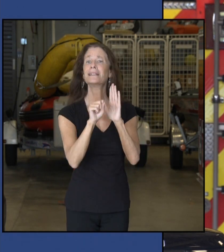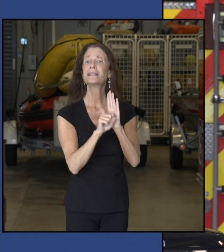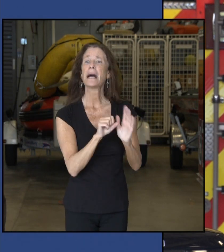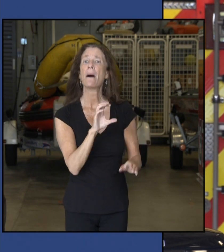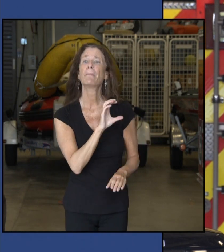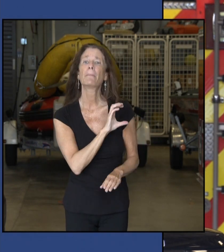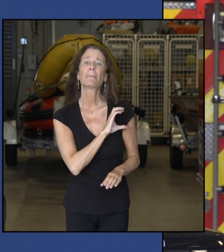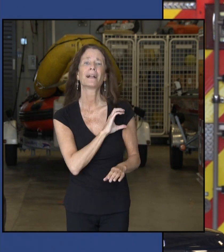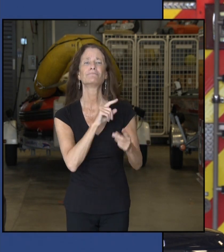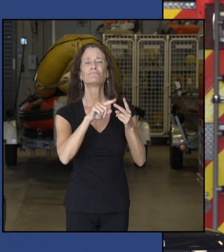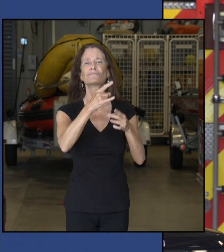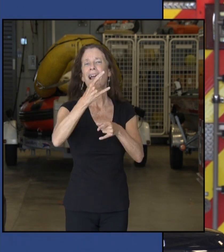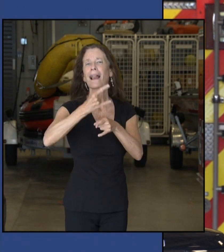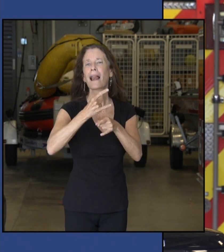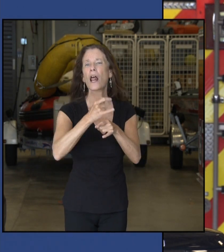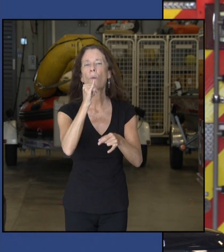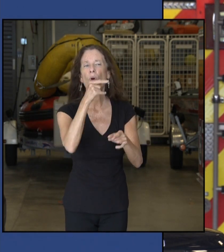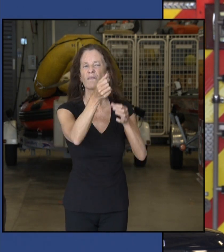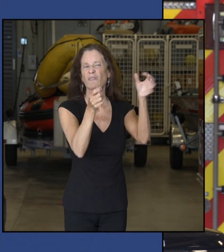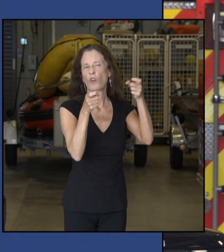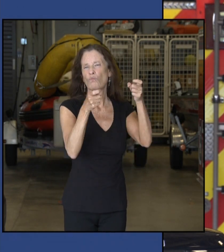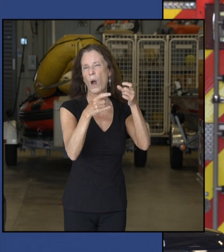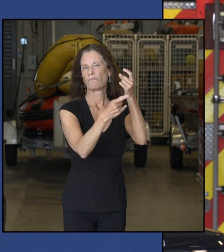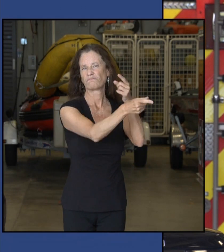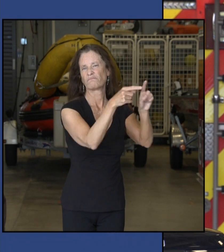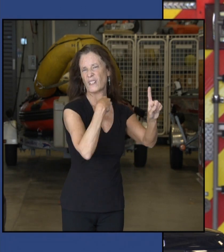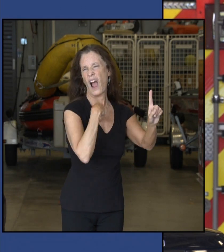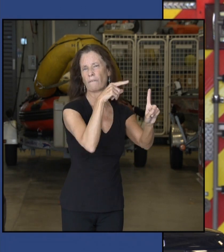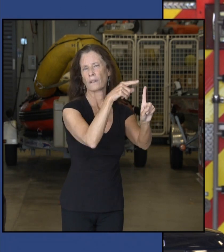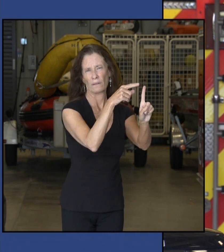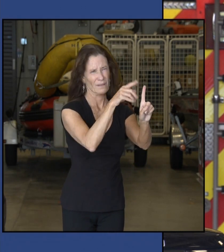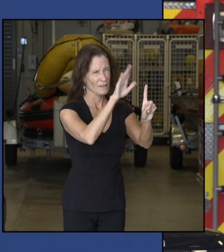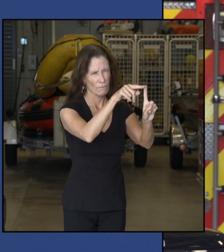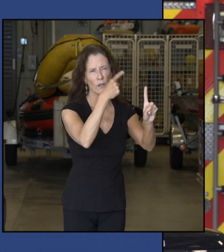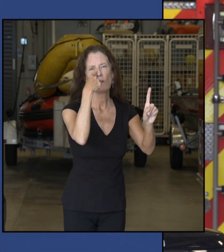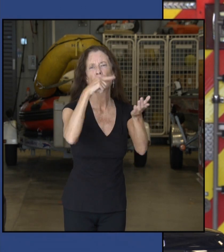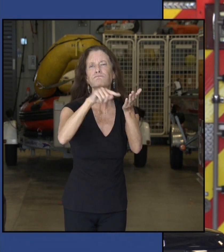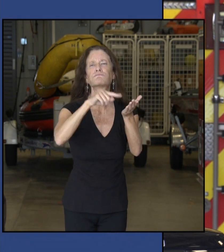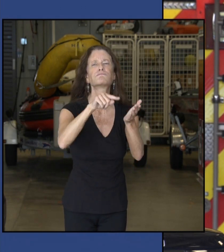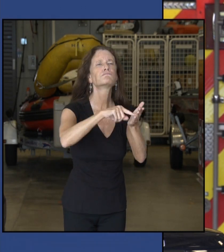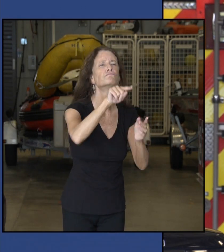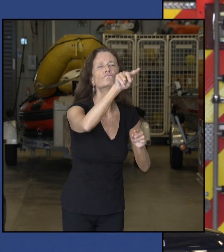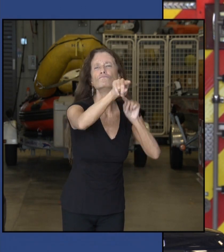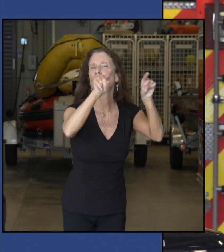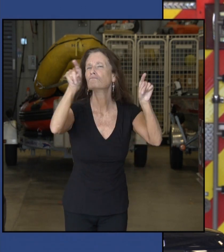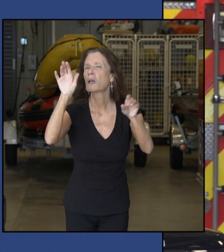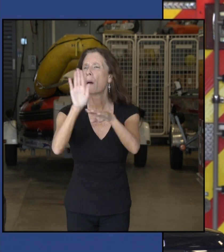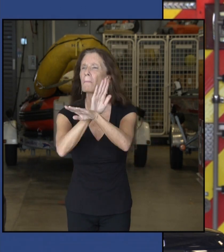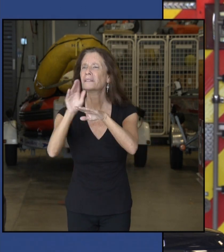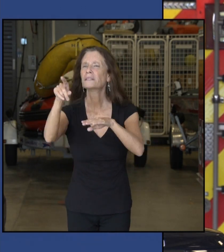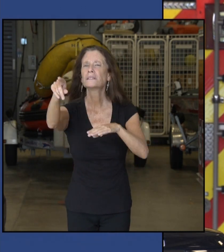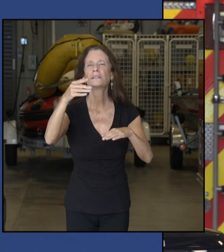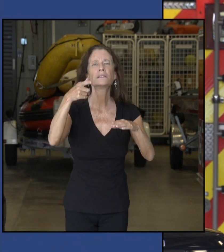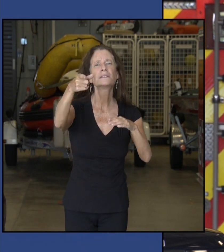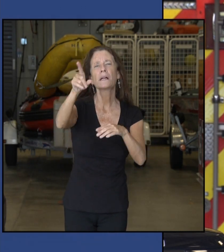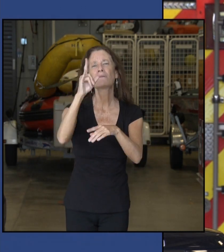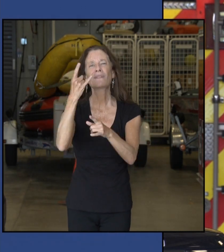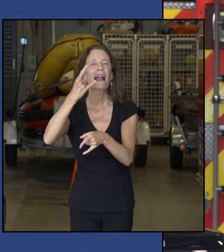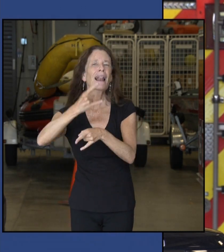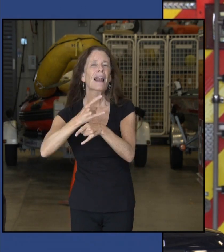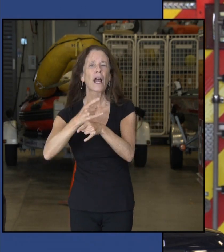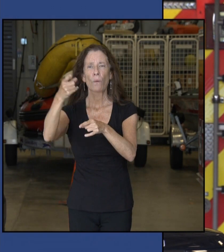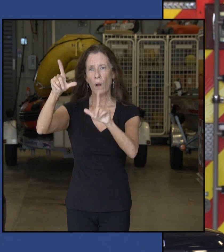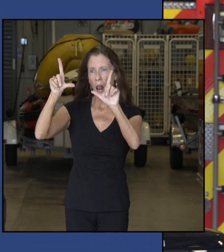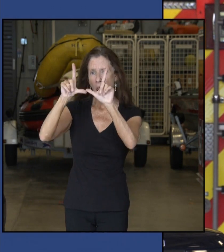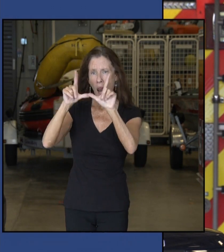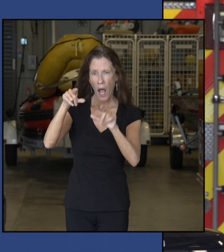Enforcement conducts hundreds of compliance checks every day at licensed liquor establishments to ensure that licensees are